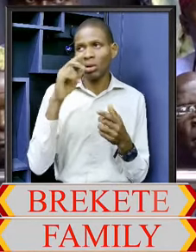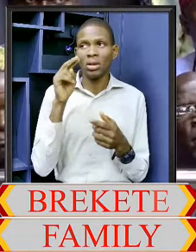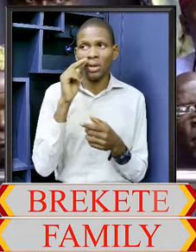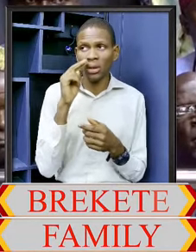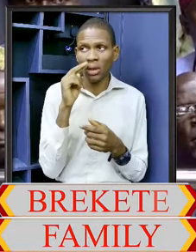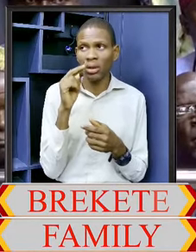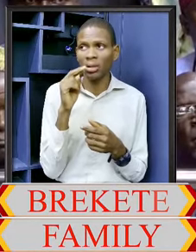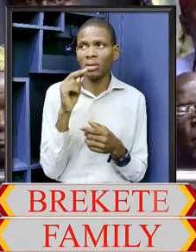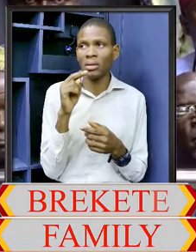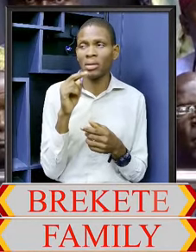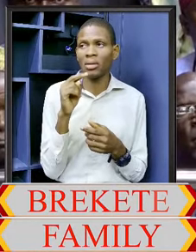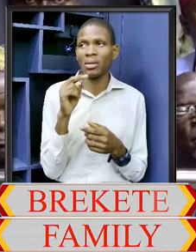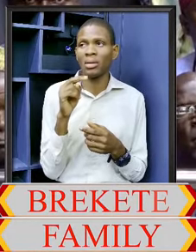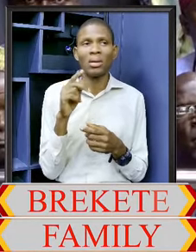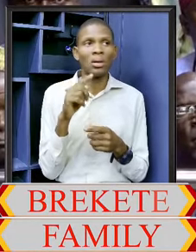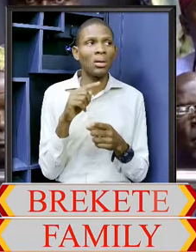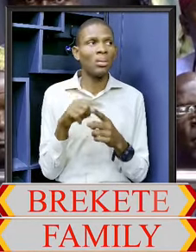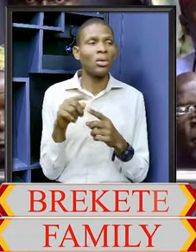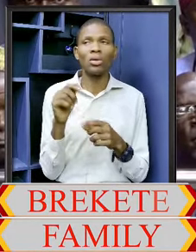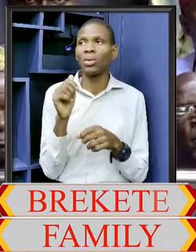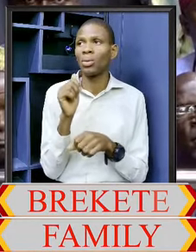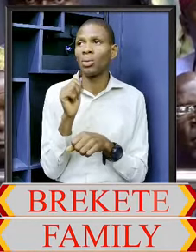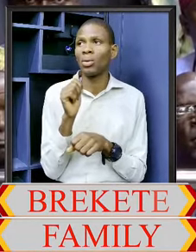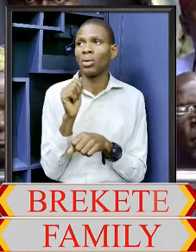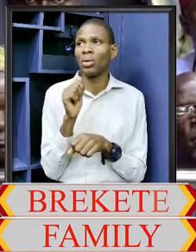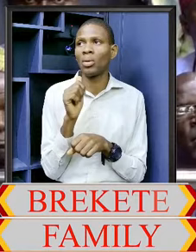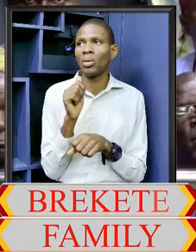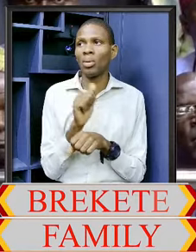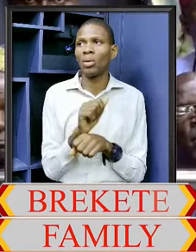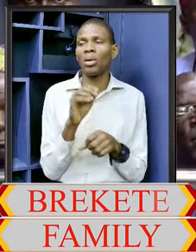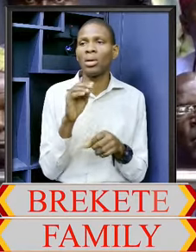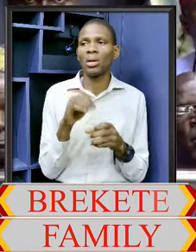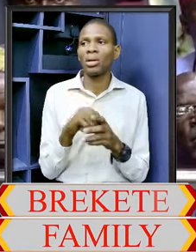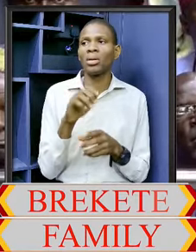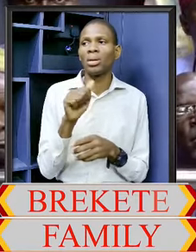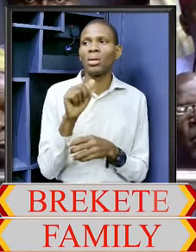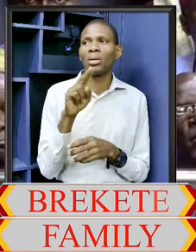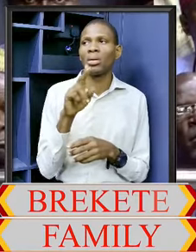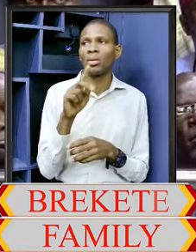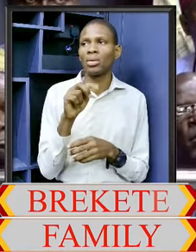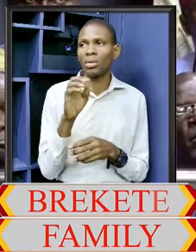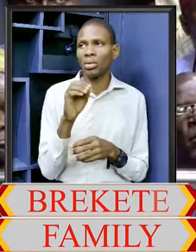he's living in Nigeria. Can't they work for automobile company in US? Yeah,